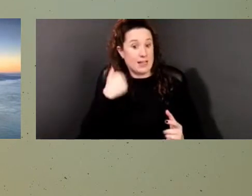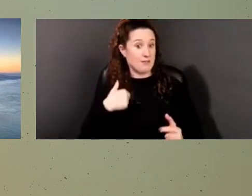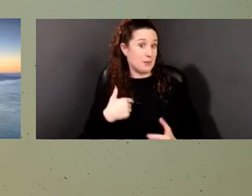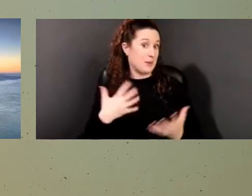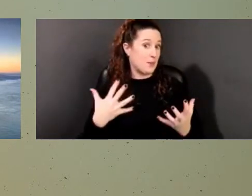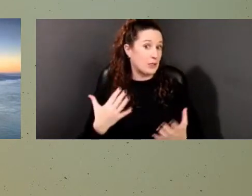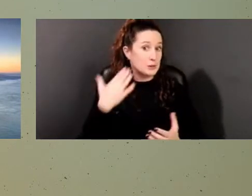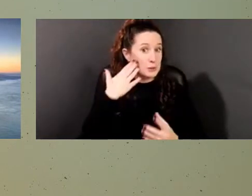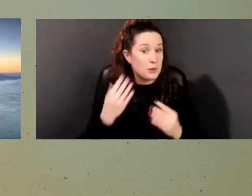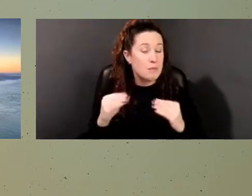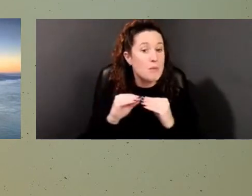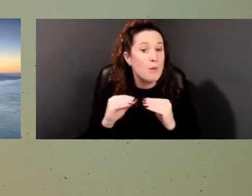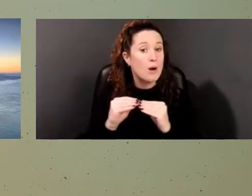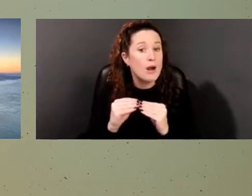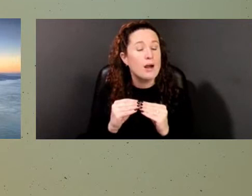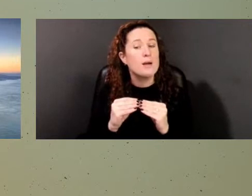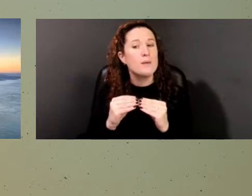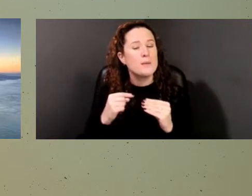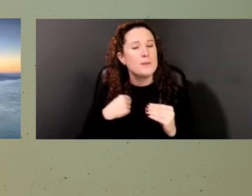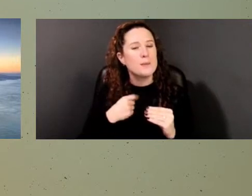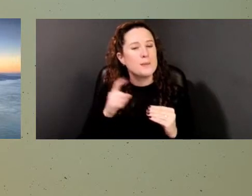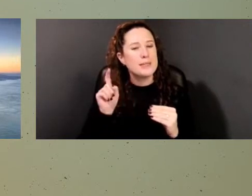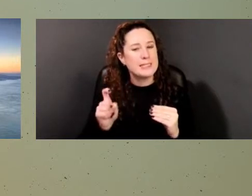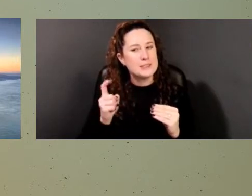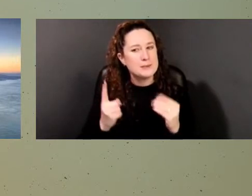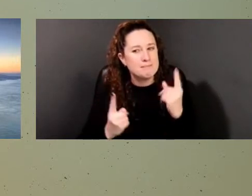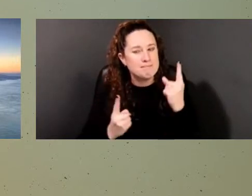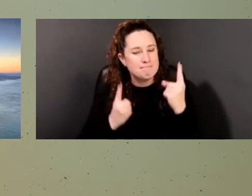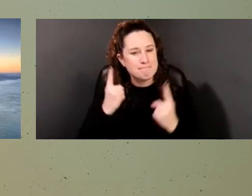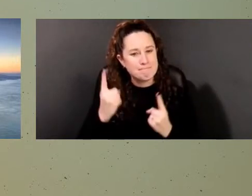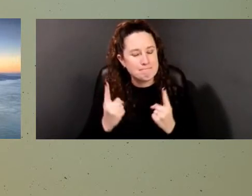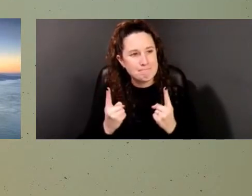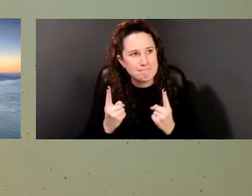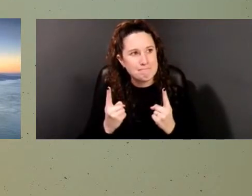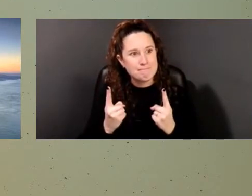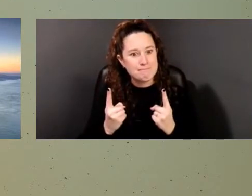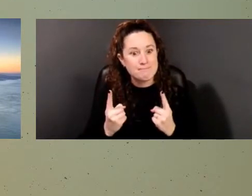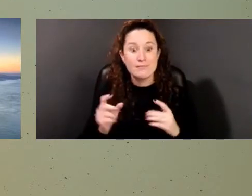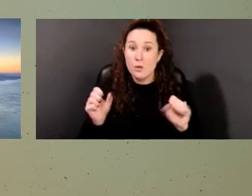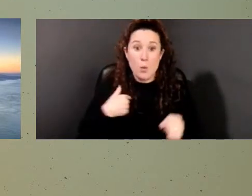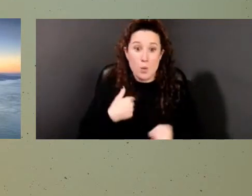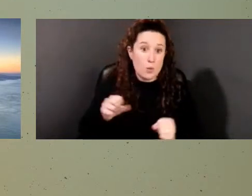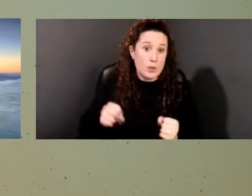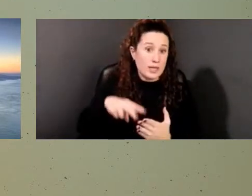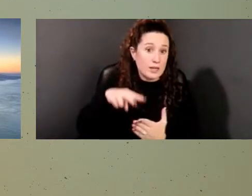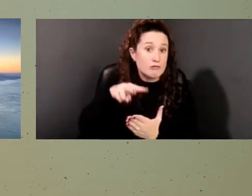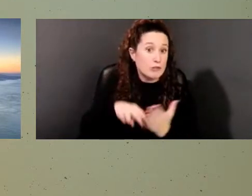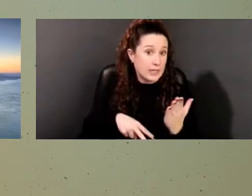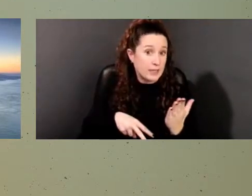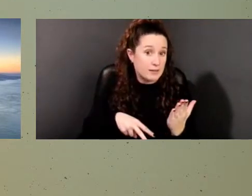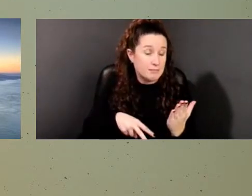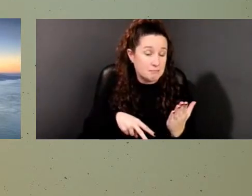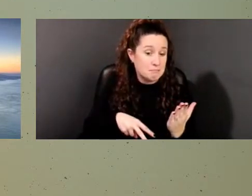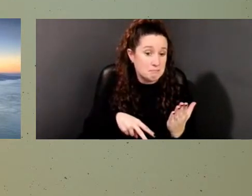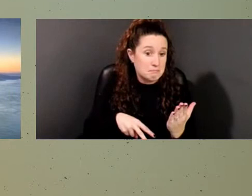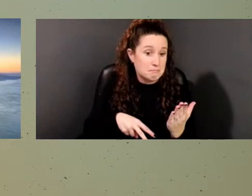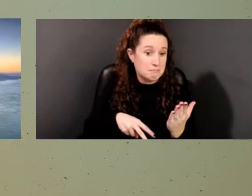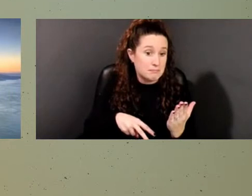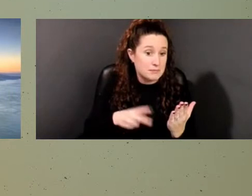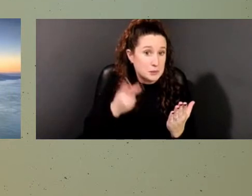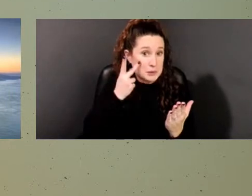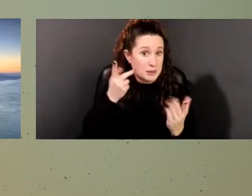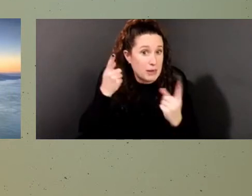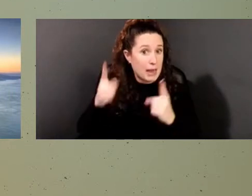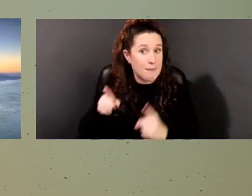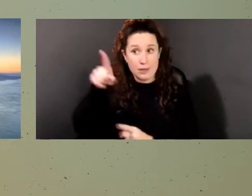there. Do we unearth? Because I can tell you, we can read what happened with the in New